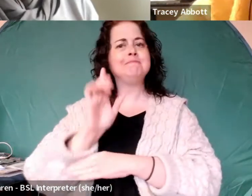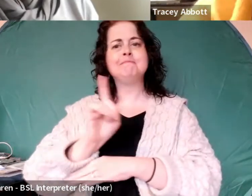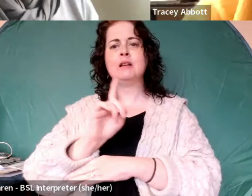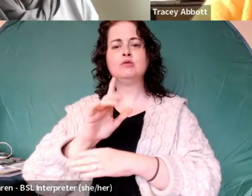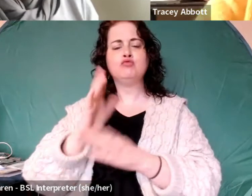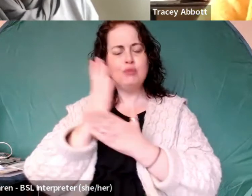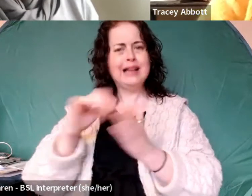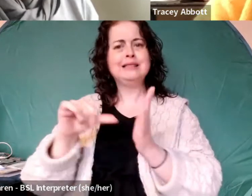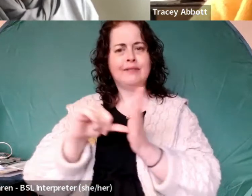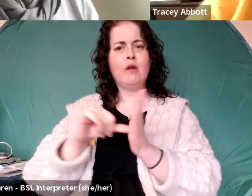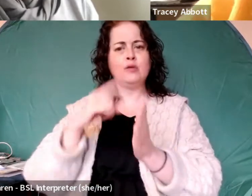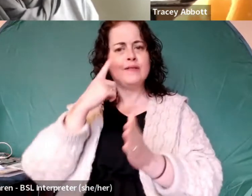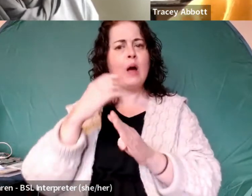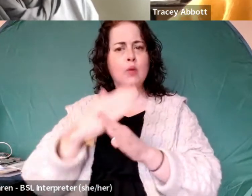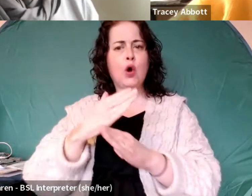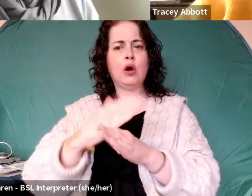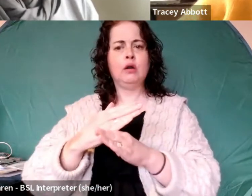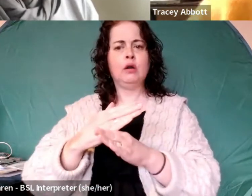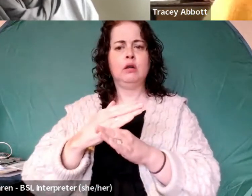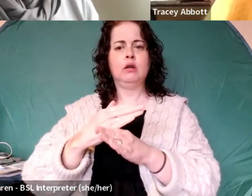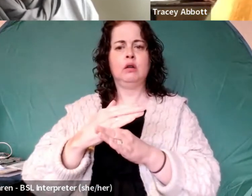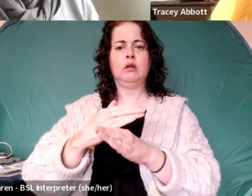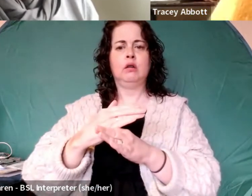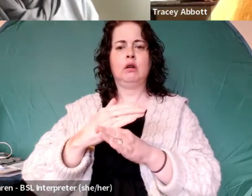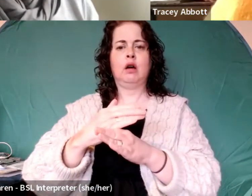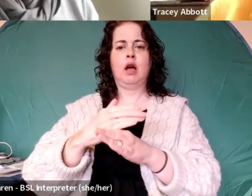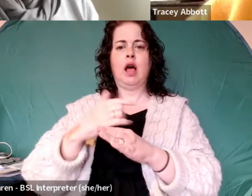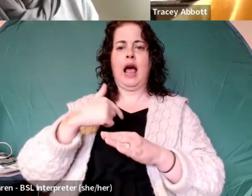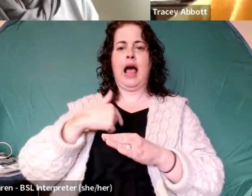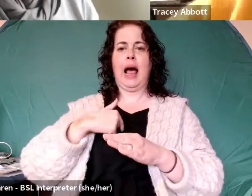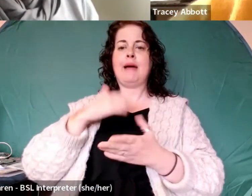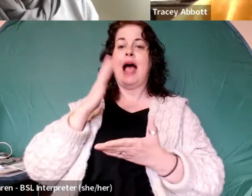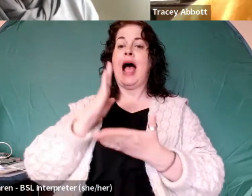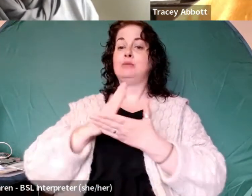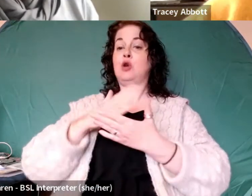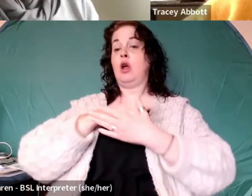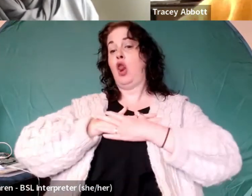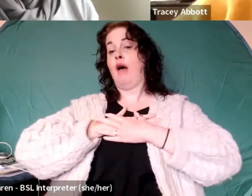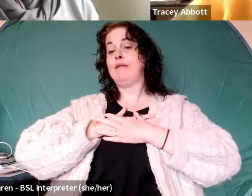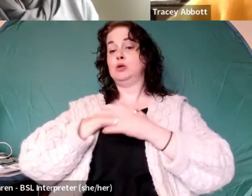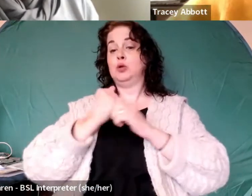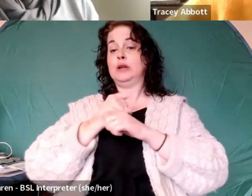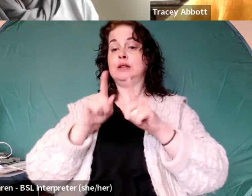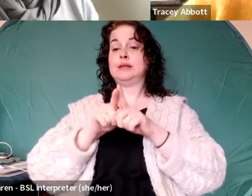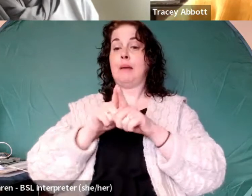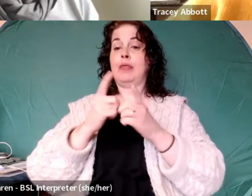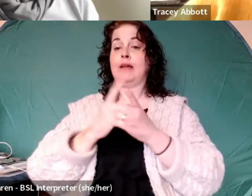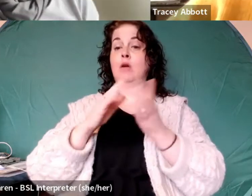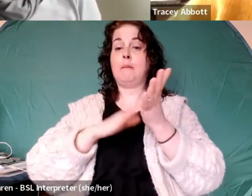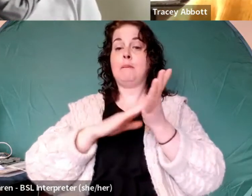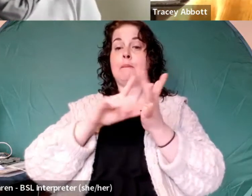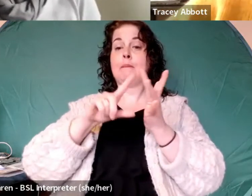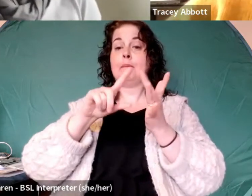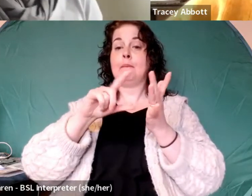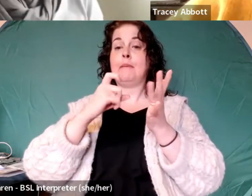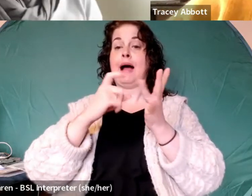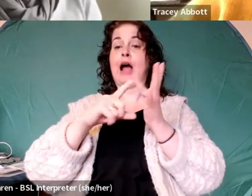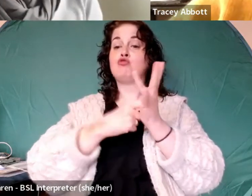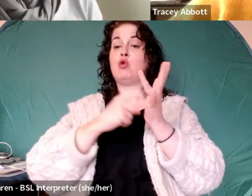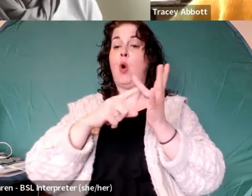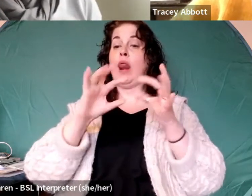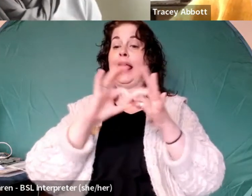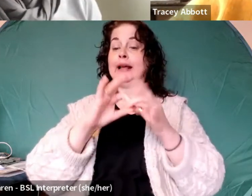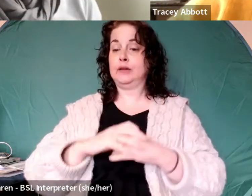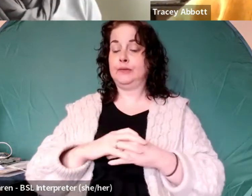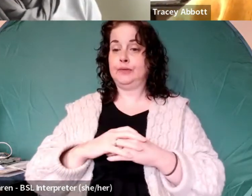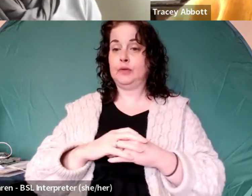struggle. It just seemed like a match made in heaven, and I am absolutely loving doing the same thing for Microlink. It's interesting, isn't it, how